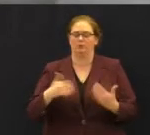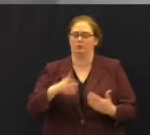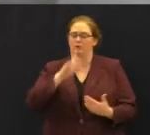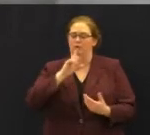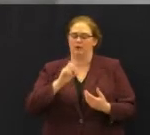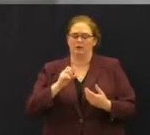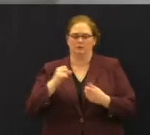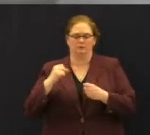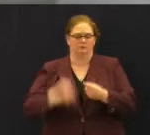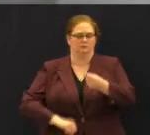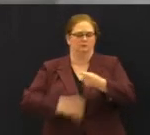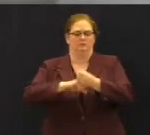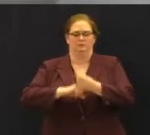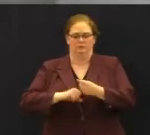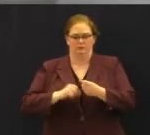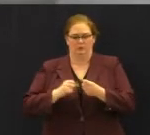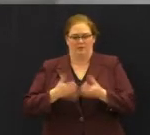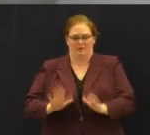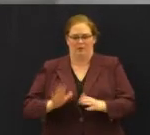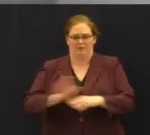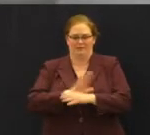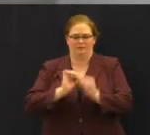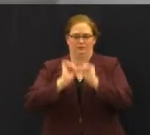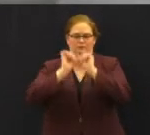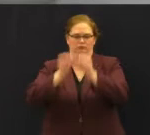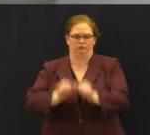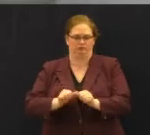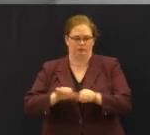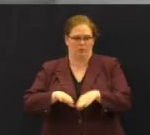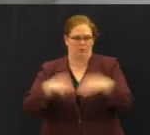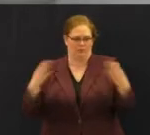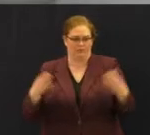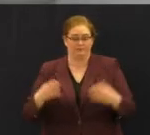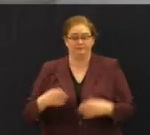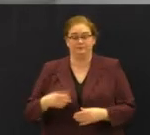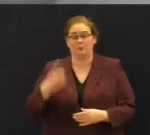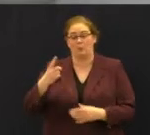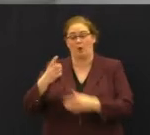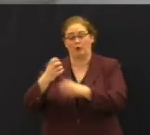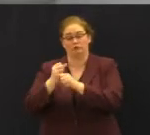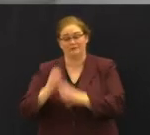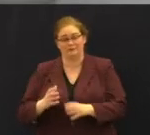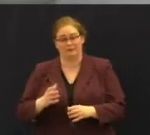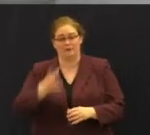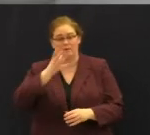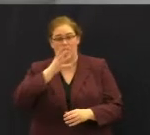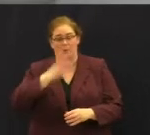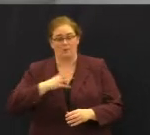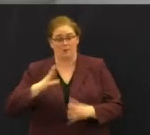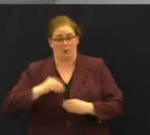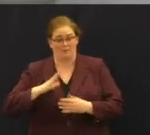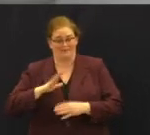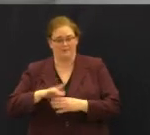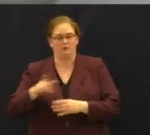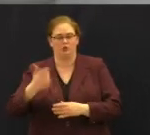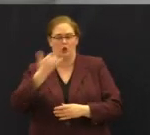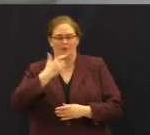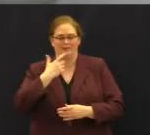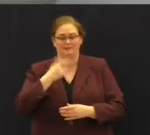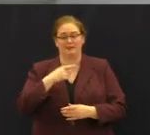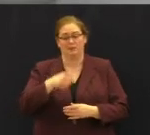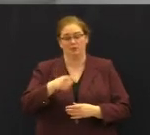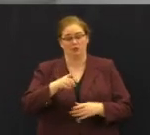lifeline, keeping our businesses open. And one of the recipients, a woman-owned business, had called me to say when she opened